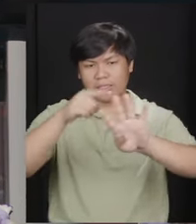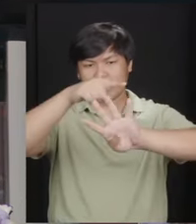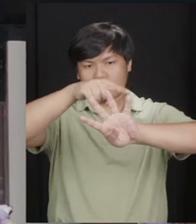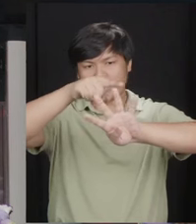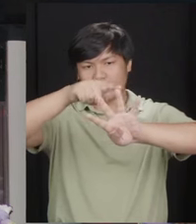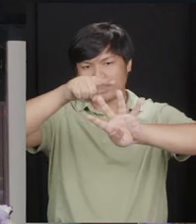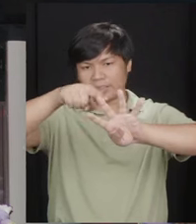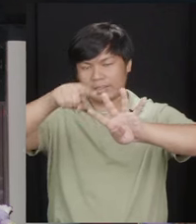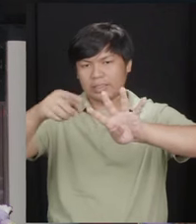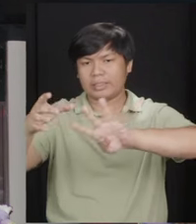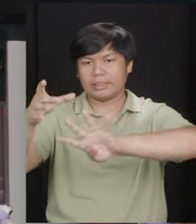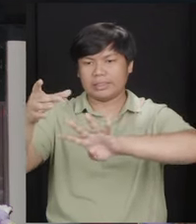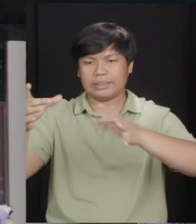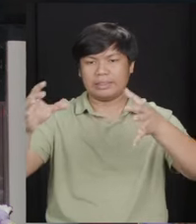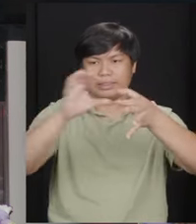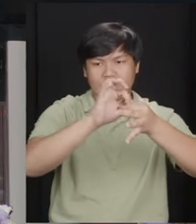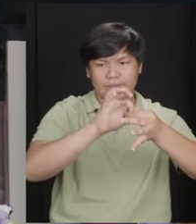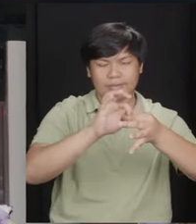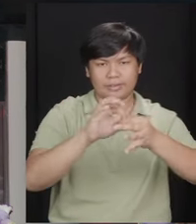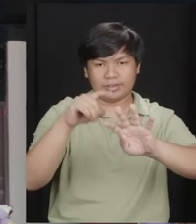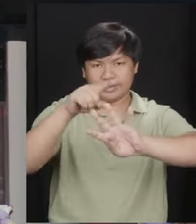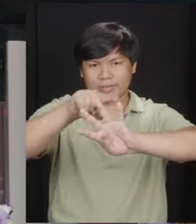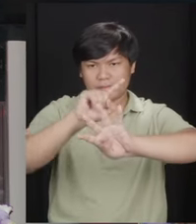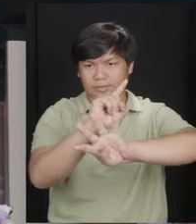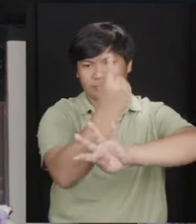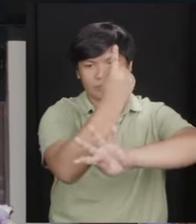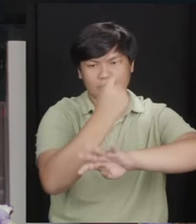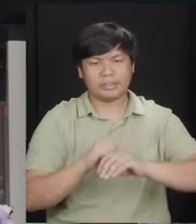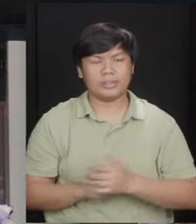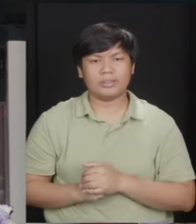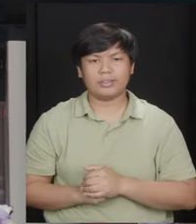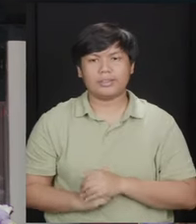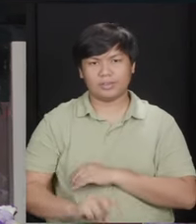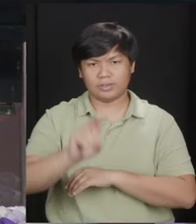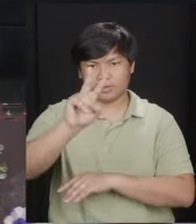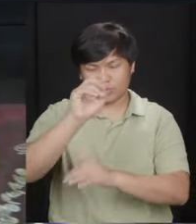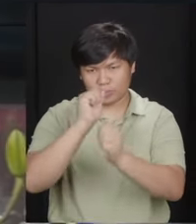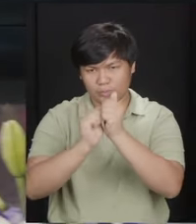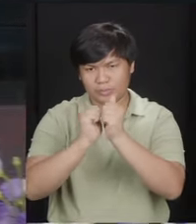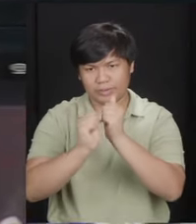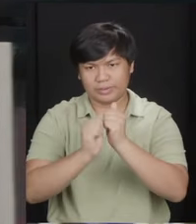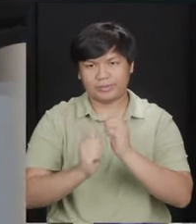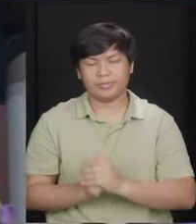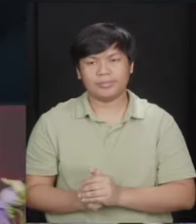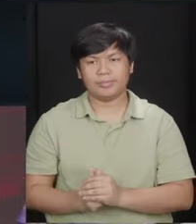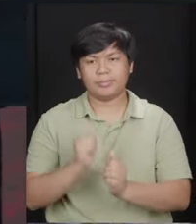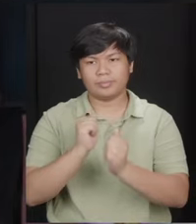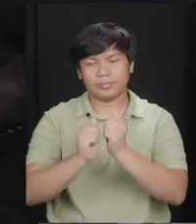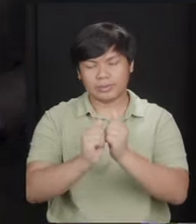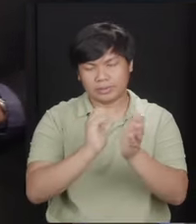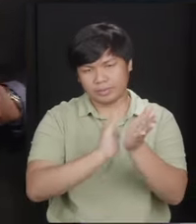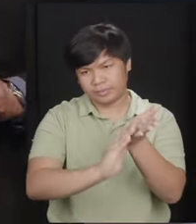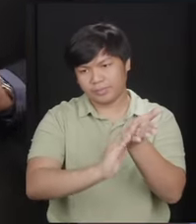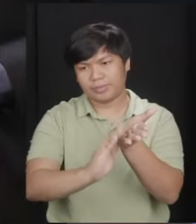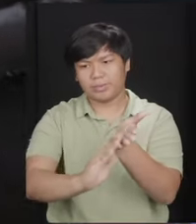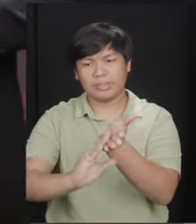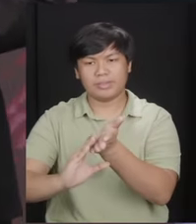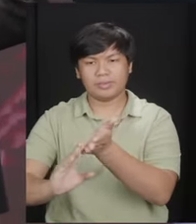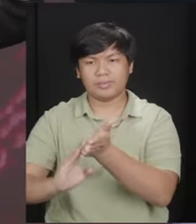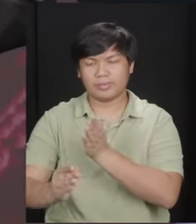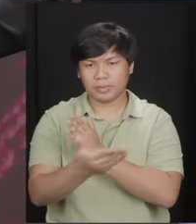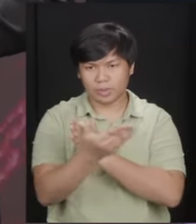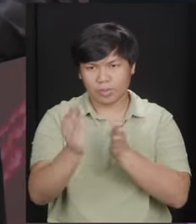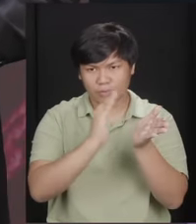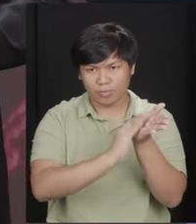actually related to it. What does it mean? Well, it means two things. It means forgiveness. You